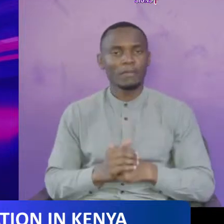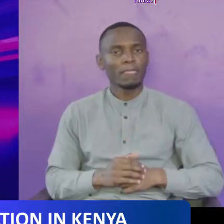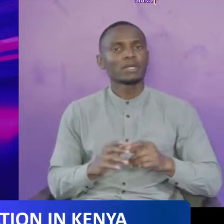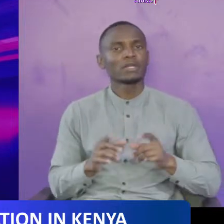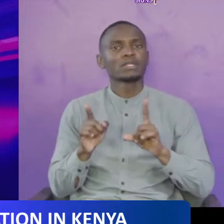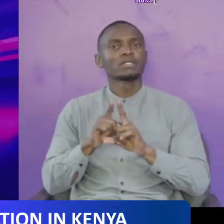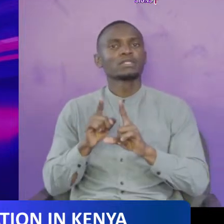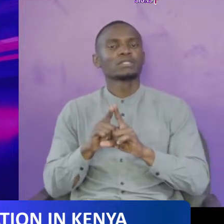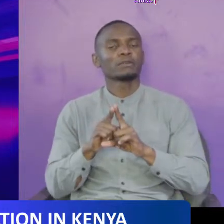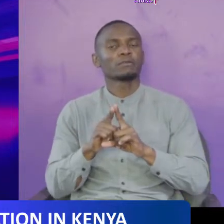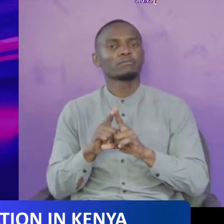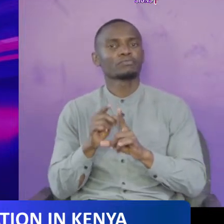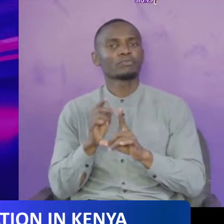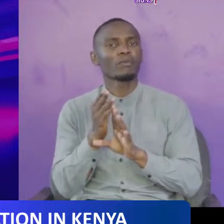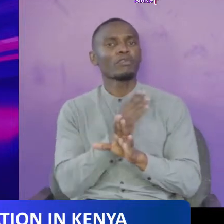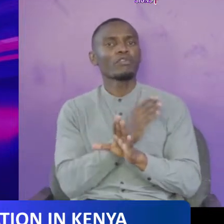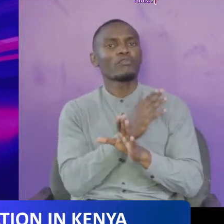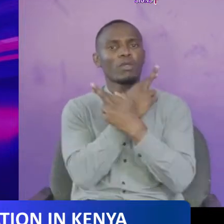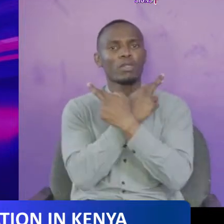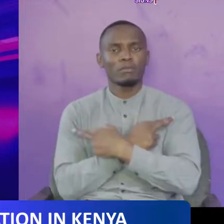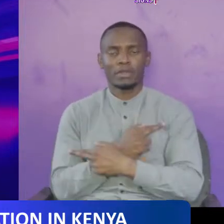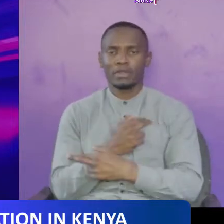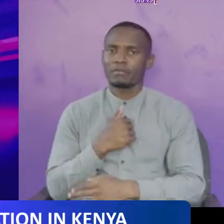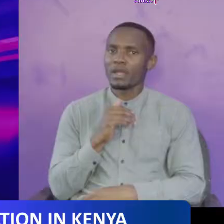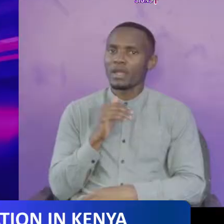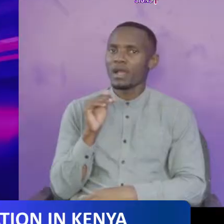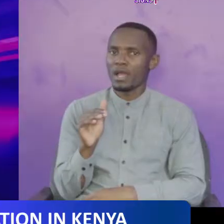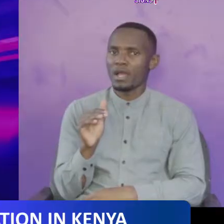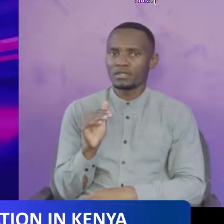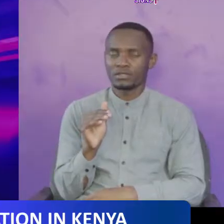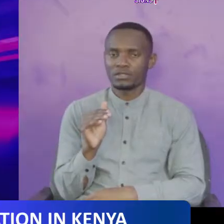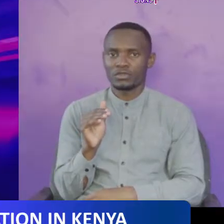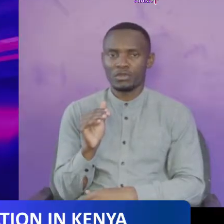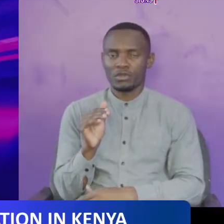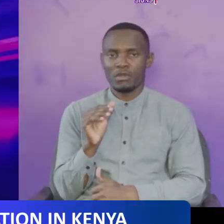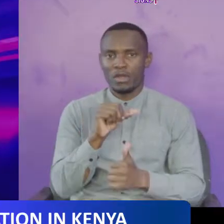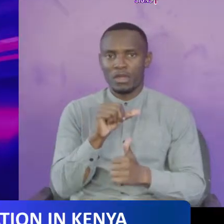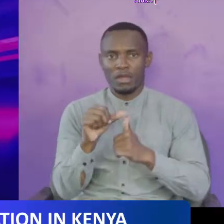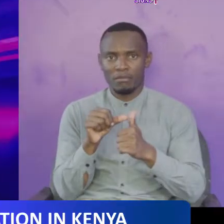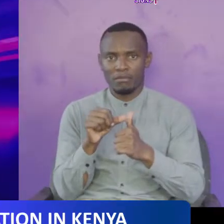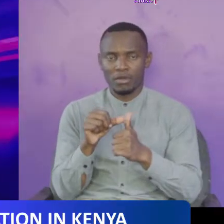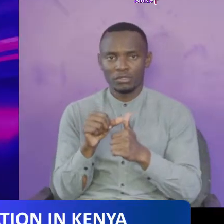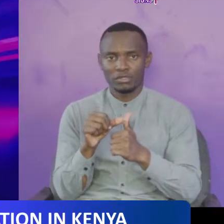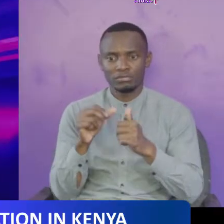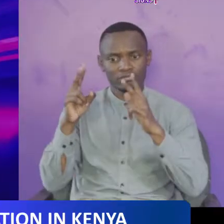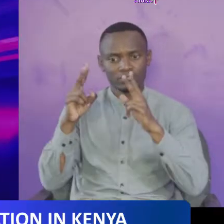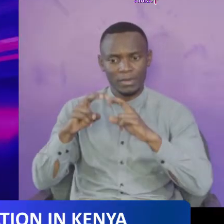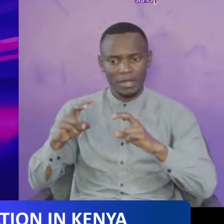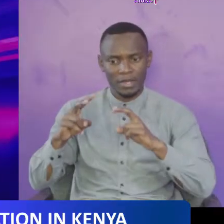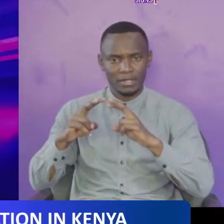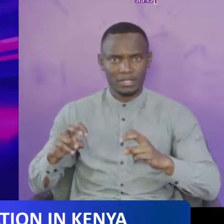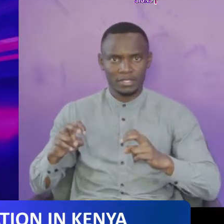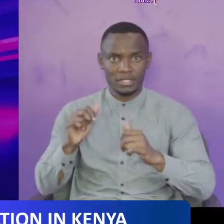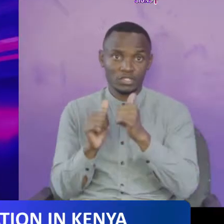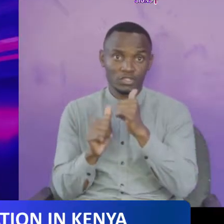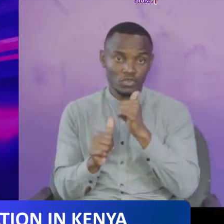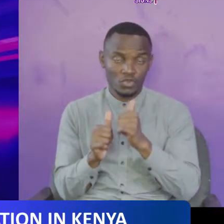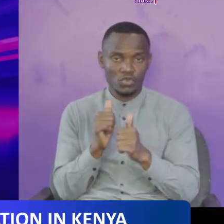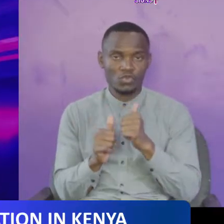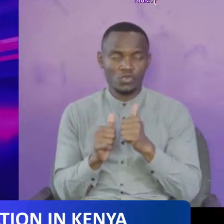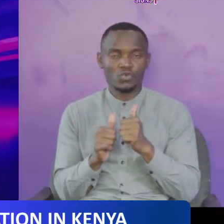Madam Bahati, I had requested you in regards to the conversation and the research that has been